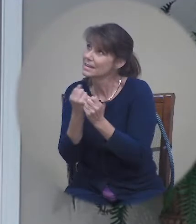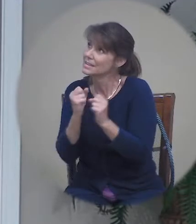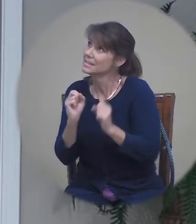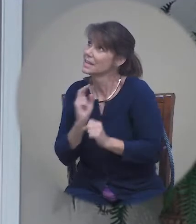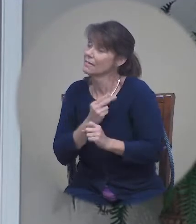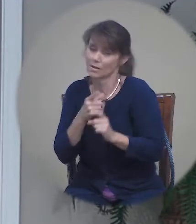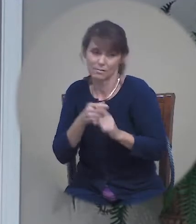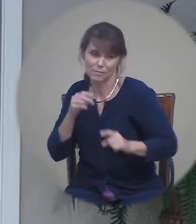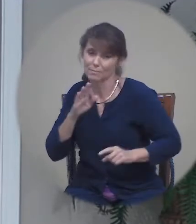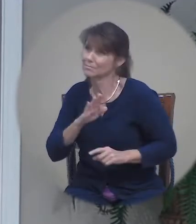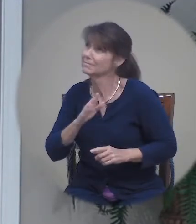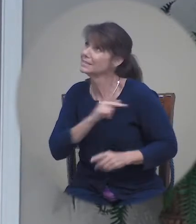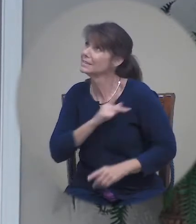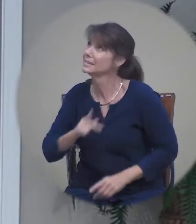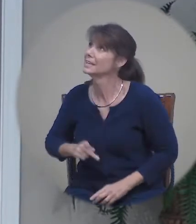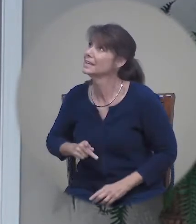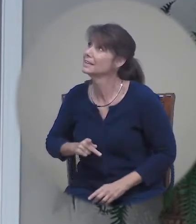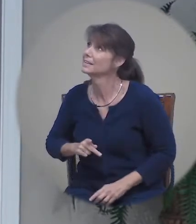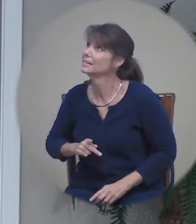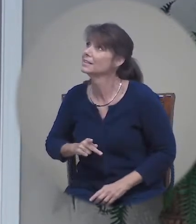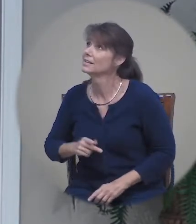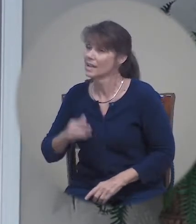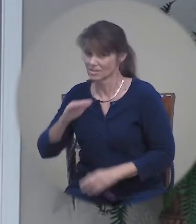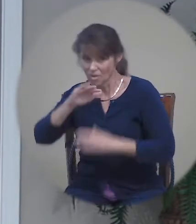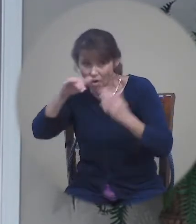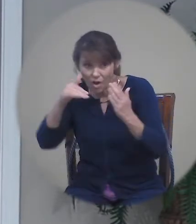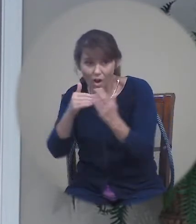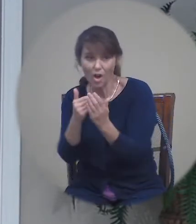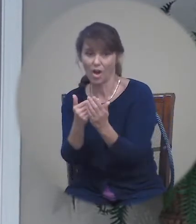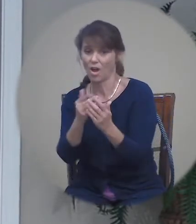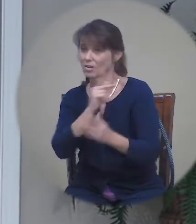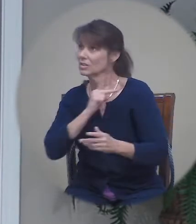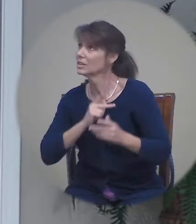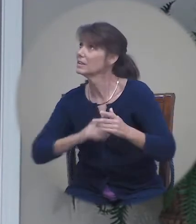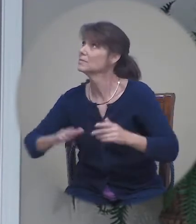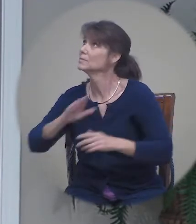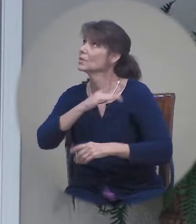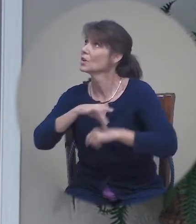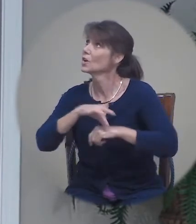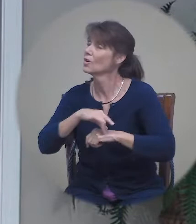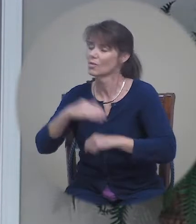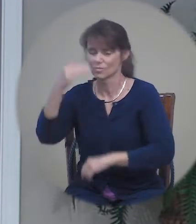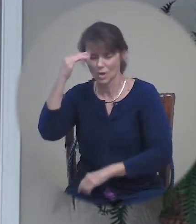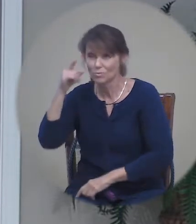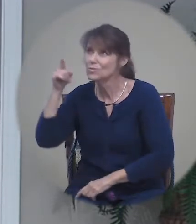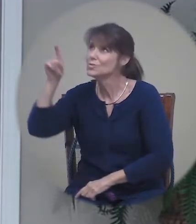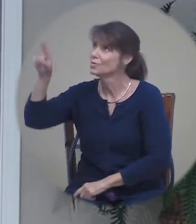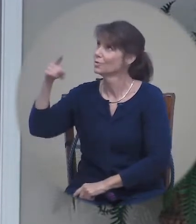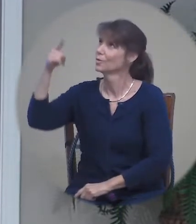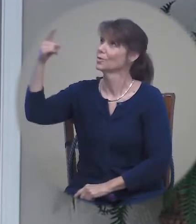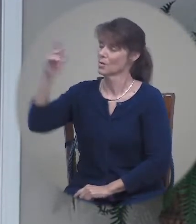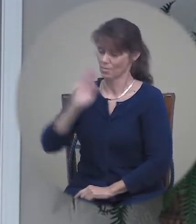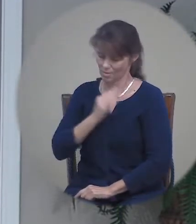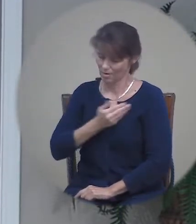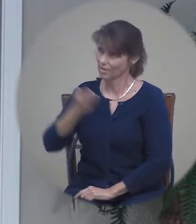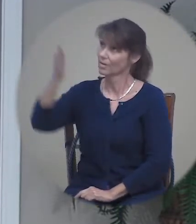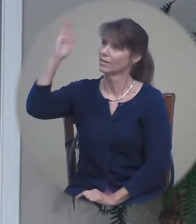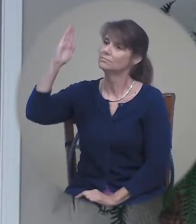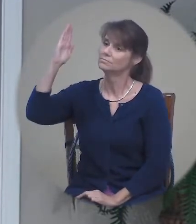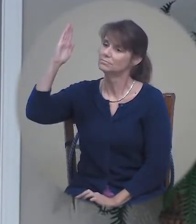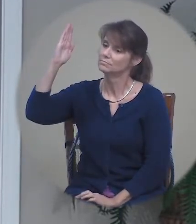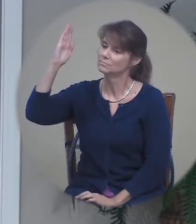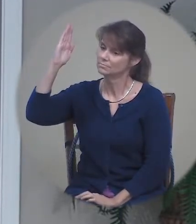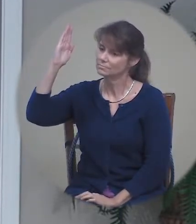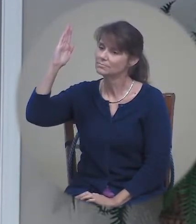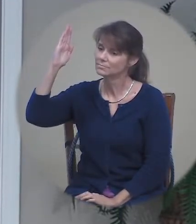the kingdoms of the earth may know that you alone, O Lord, are God. So that's his petition. I mean, he